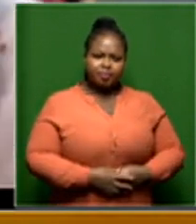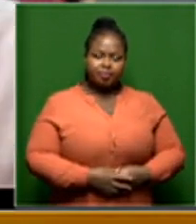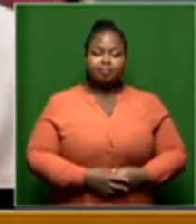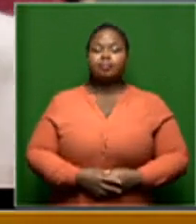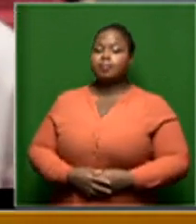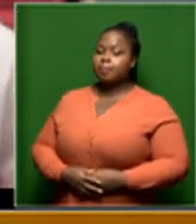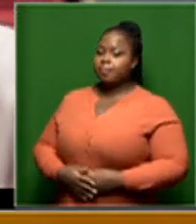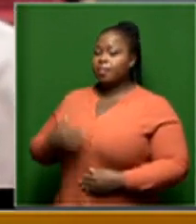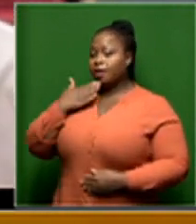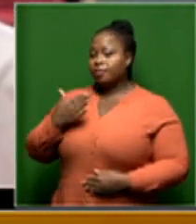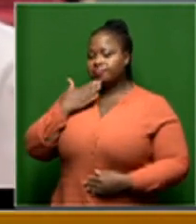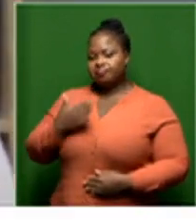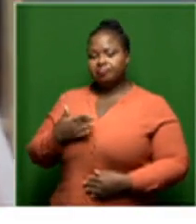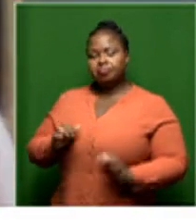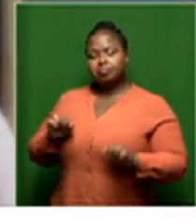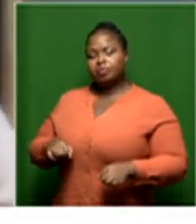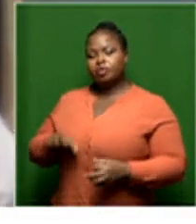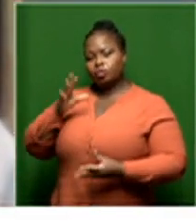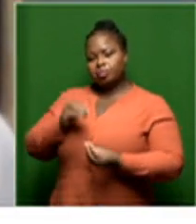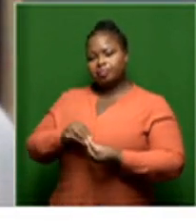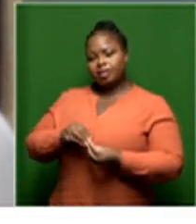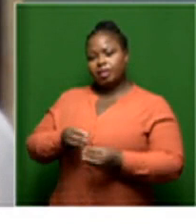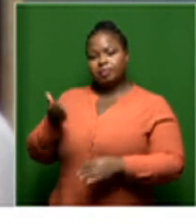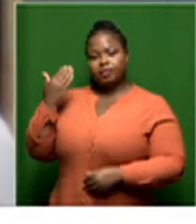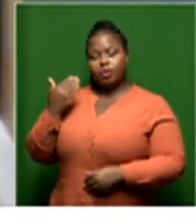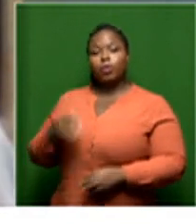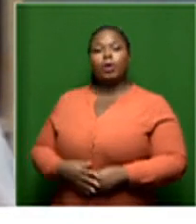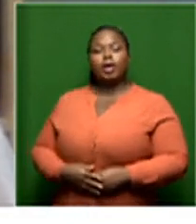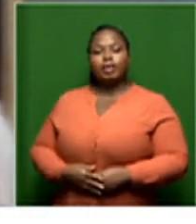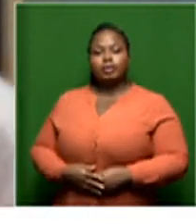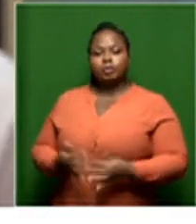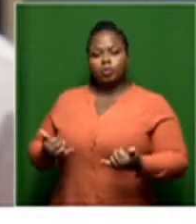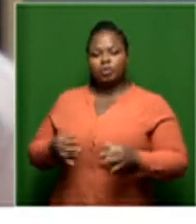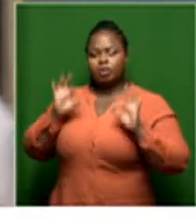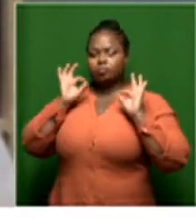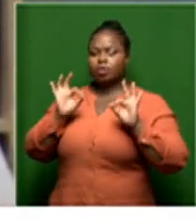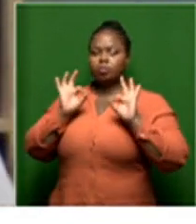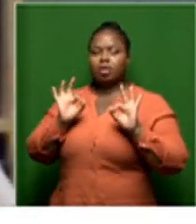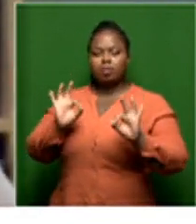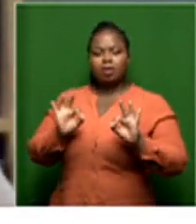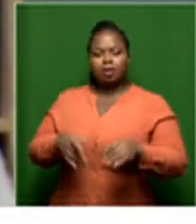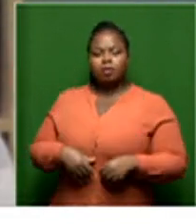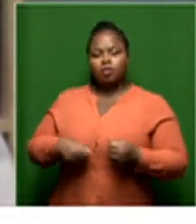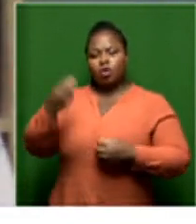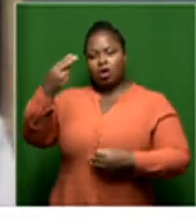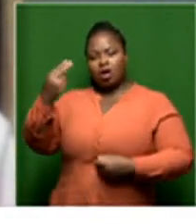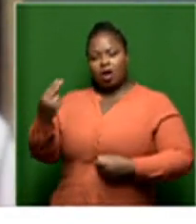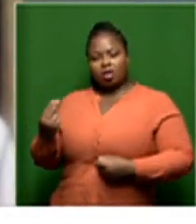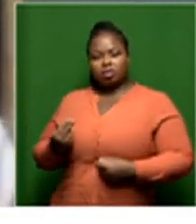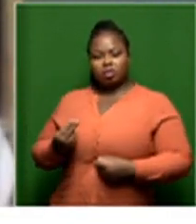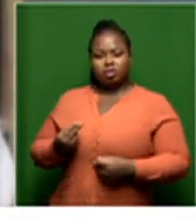Well, thank you. You summed it up very neatly a little bit earlier. But it's a fabulous collection of arts and